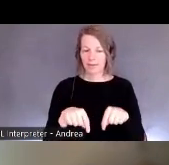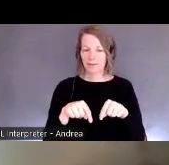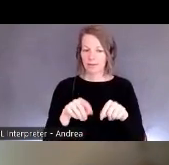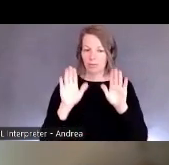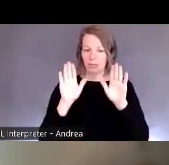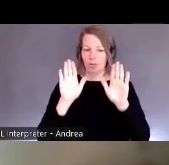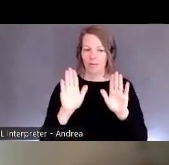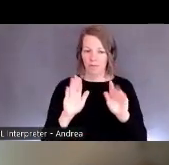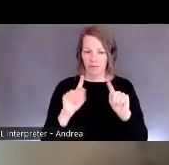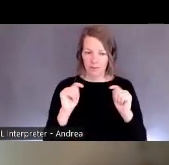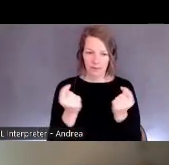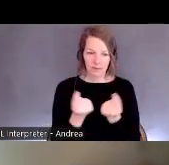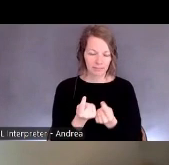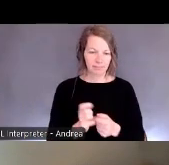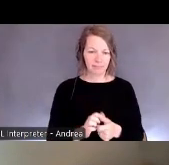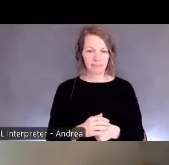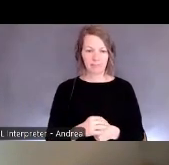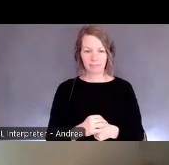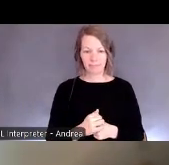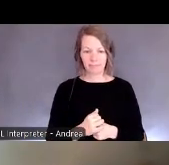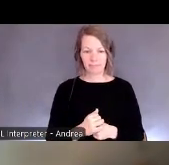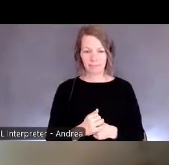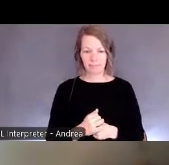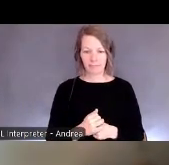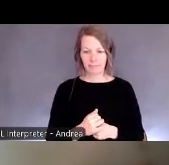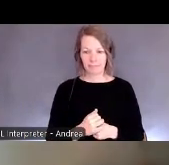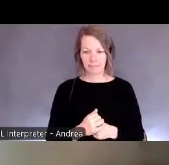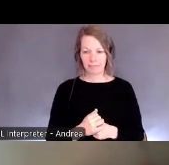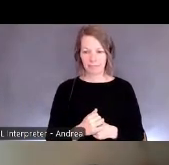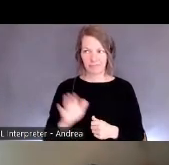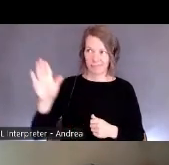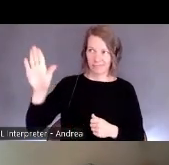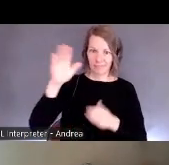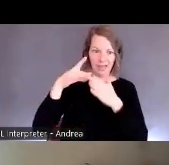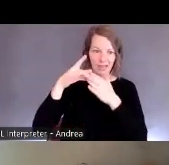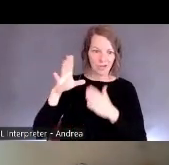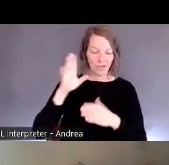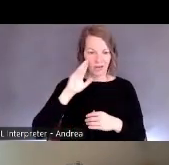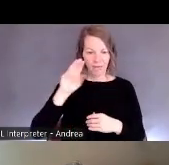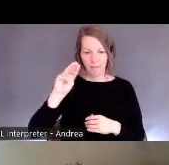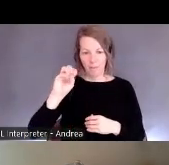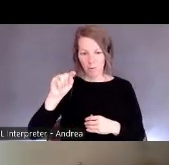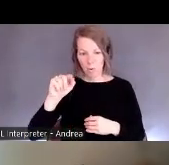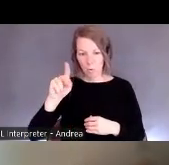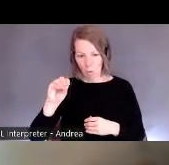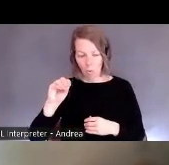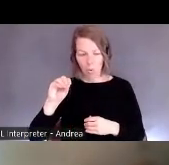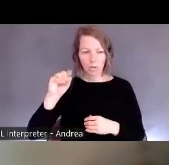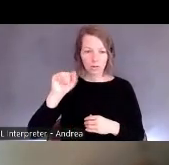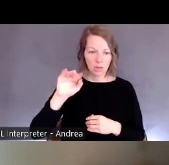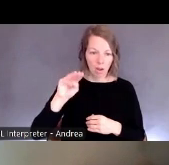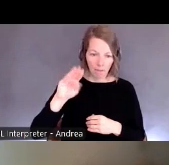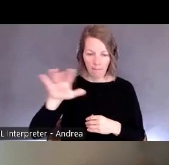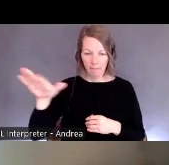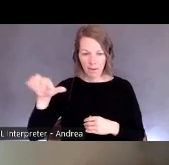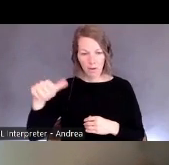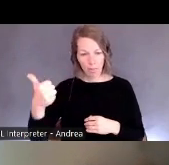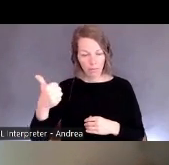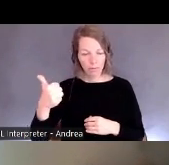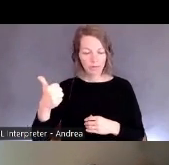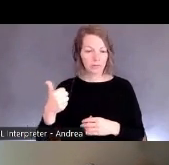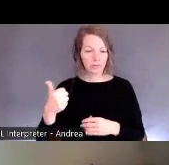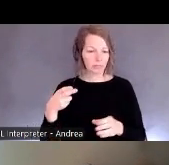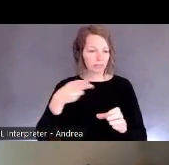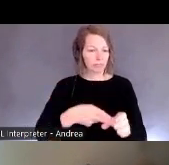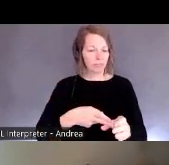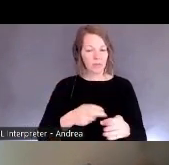wonderful team. And under the excellent leadership of Motoko and Tom and colleagues. And I take